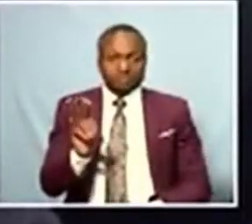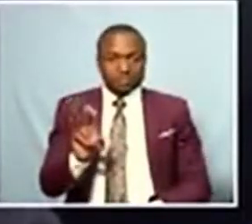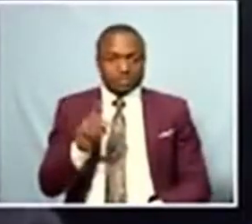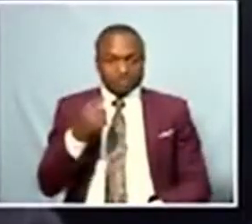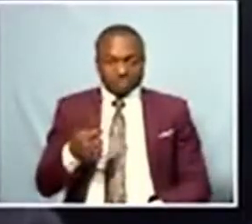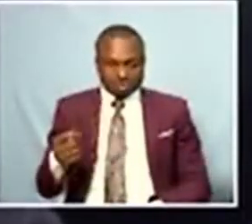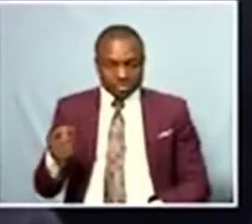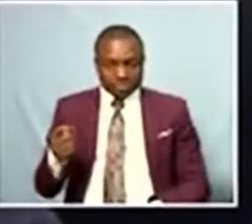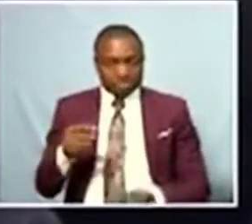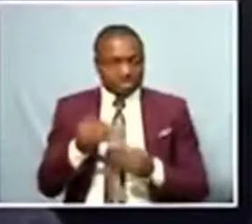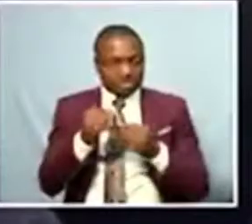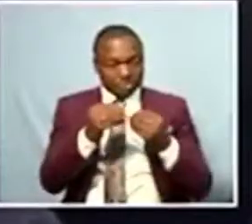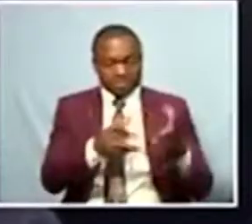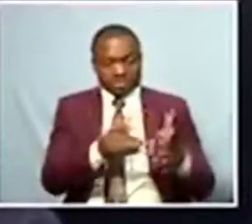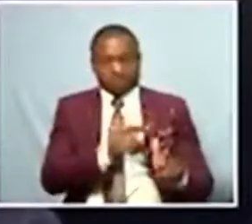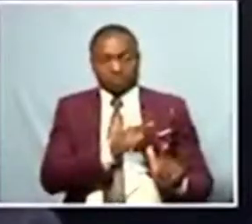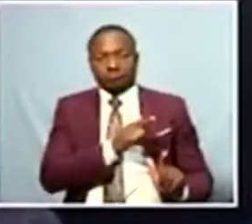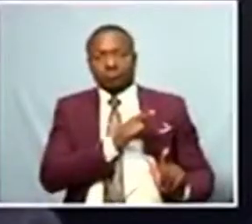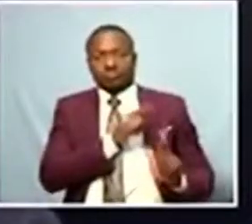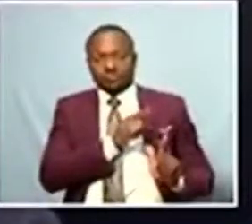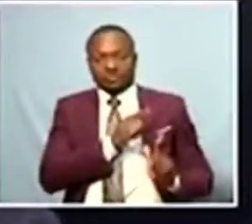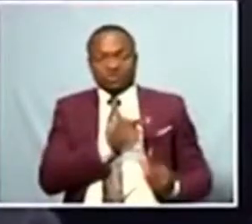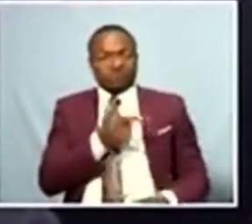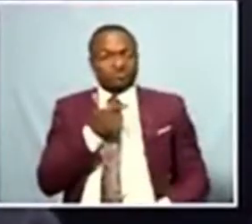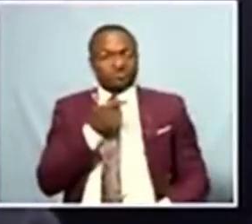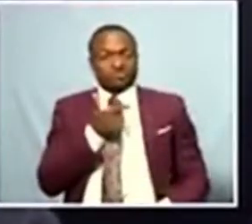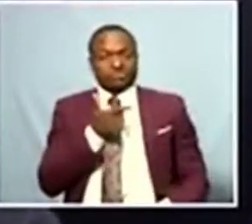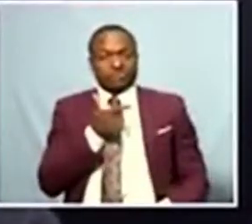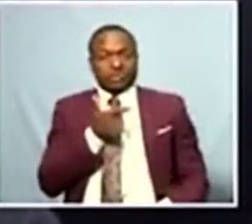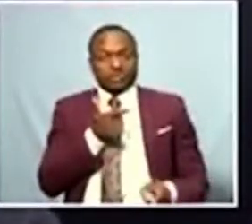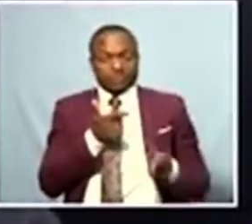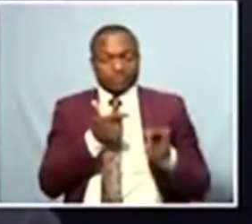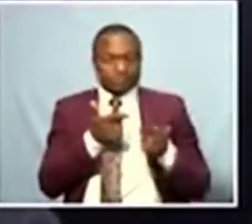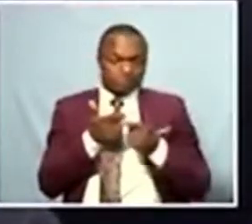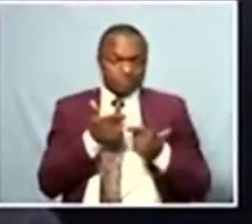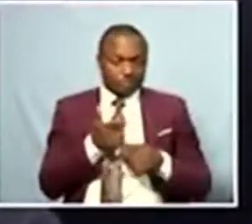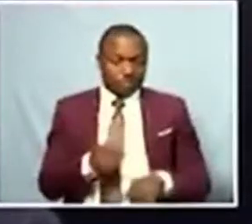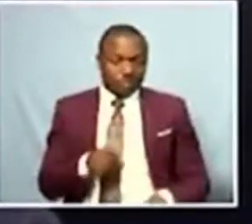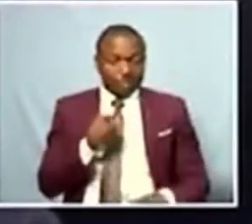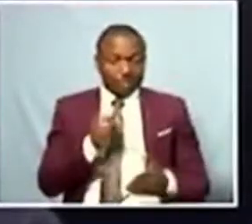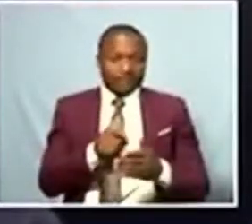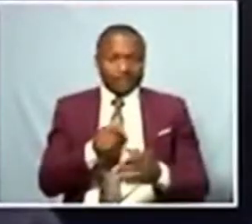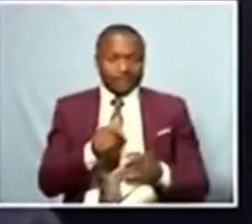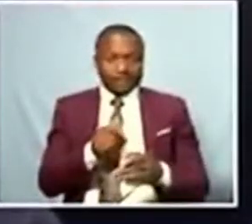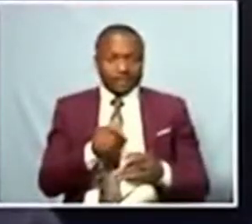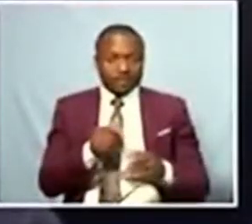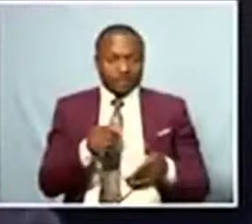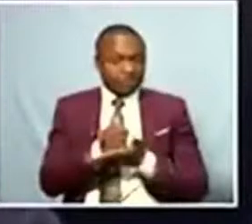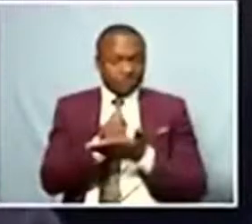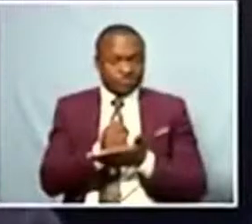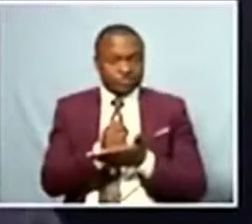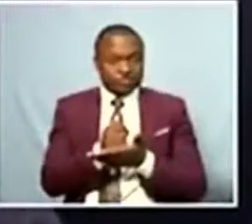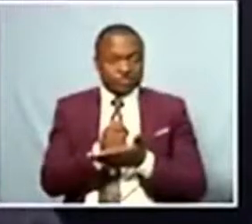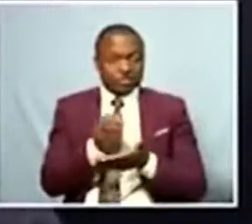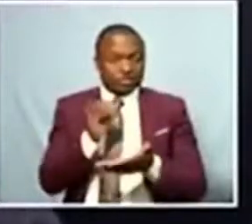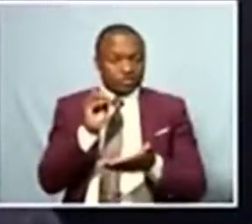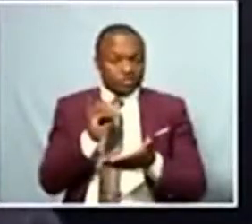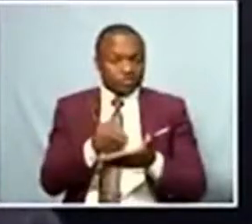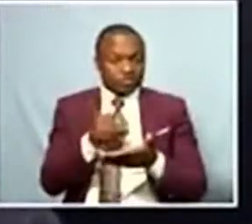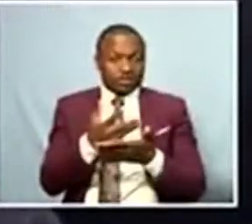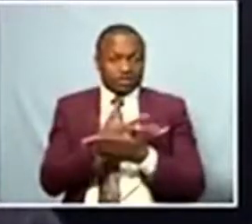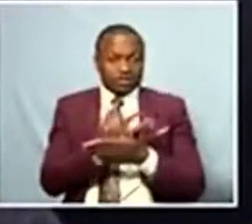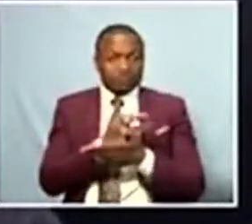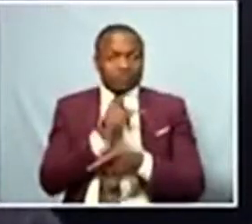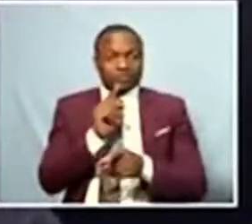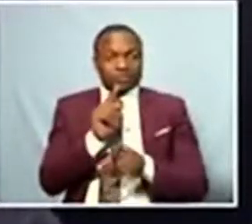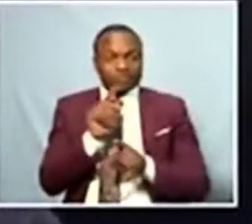the firearms. So this will help them to put fear in the minds of the people. So